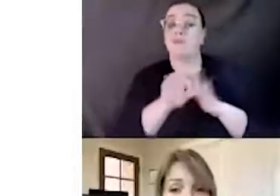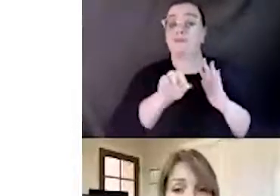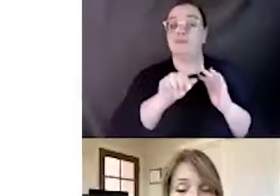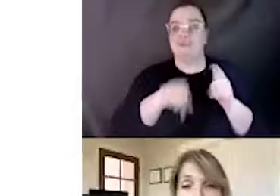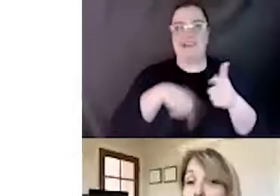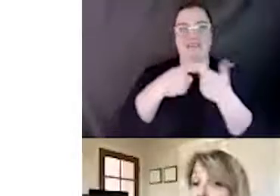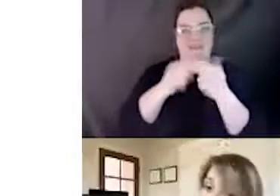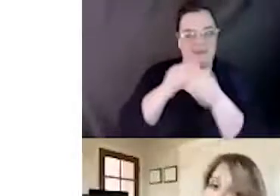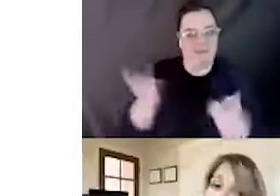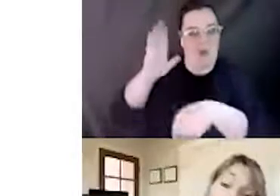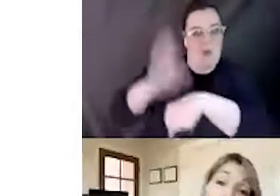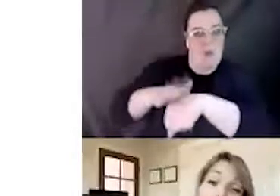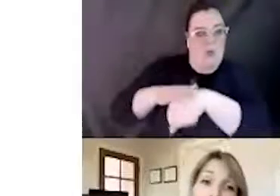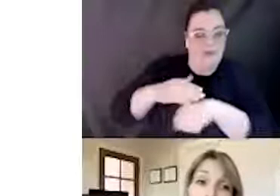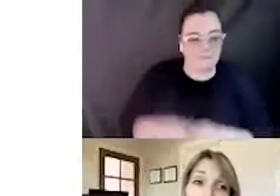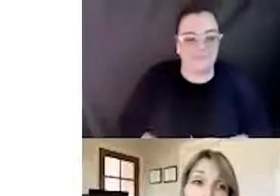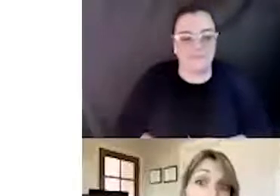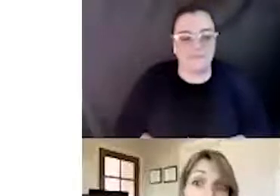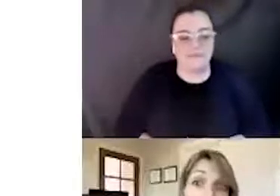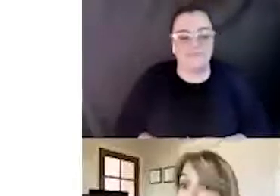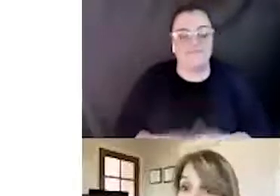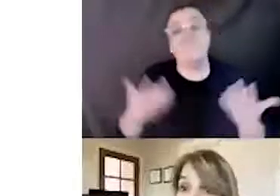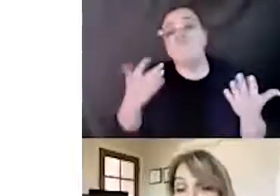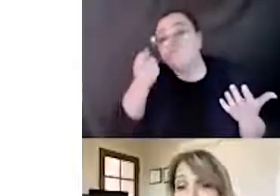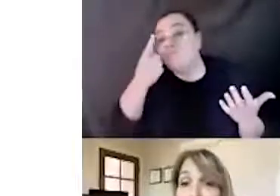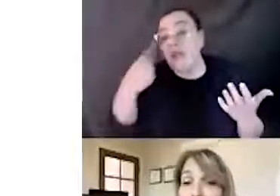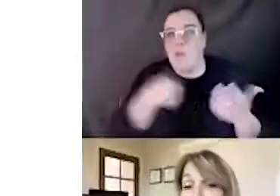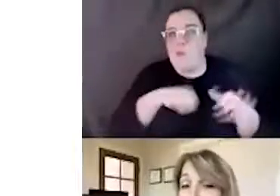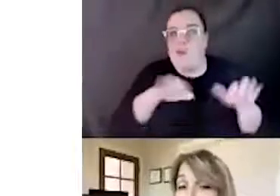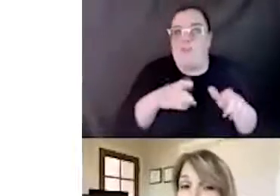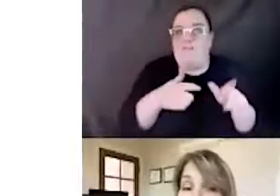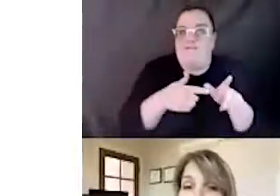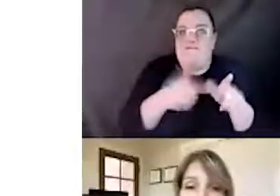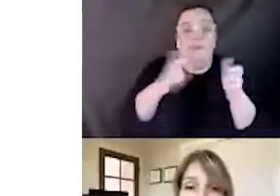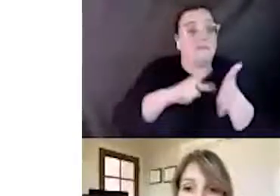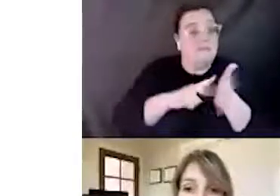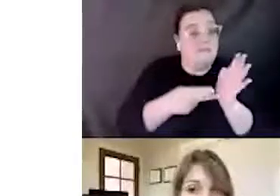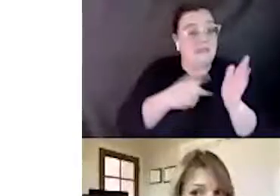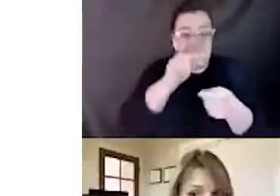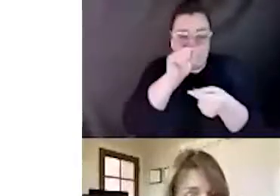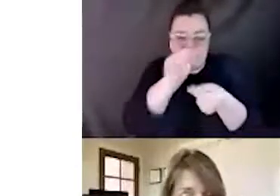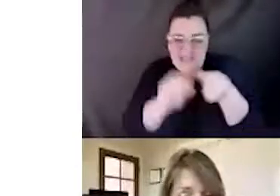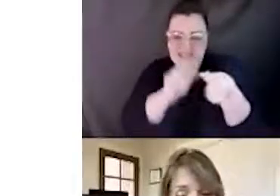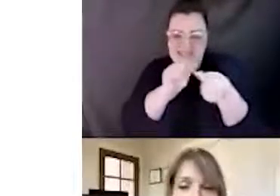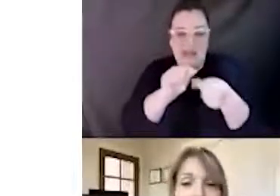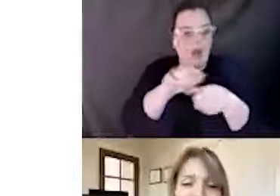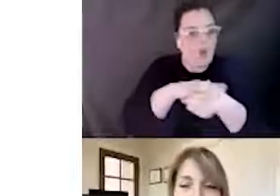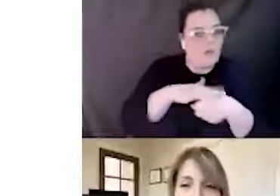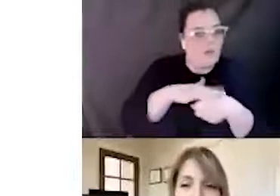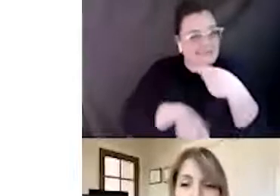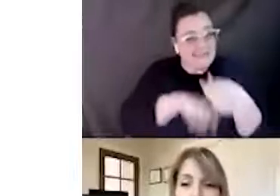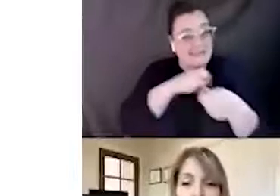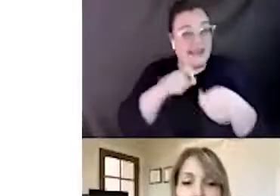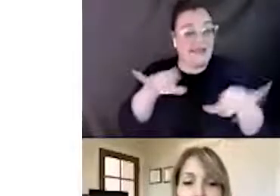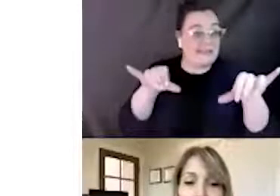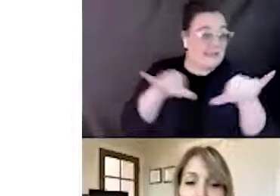possible. The trade-off is, of course, that we're doing this super fast. So we might not get the location and the magnitude perfect every time, We still think we